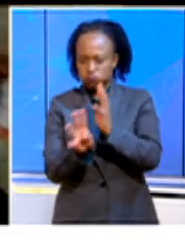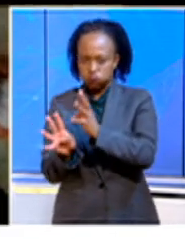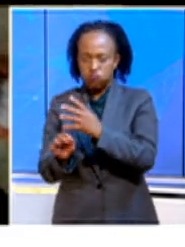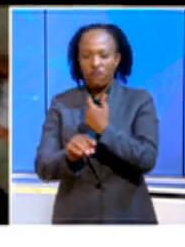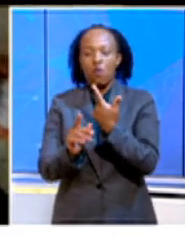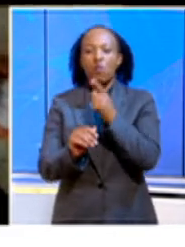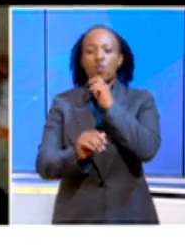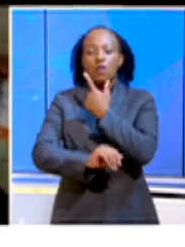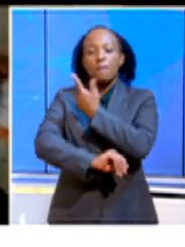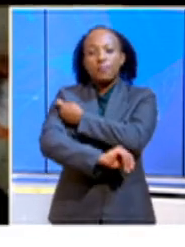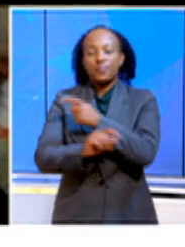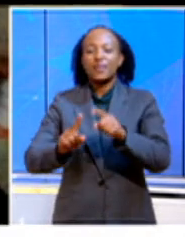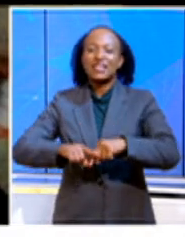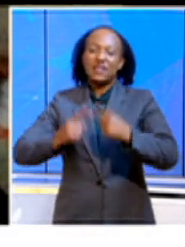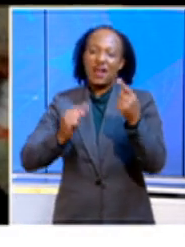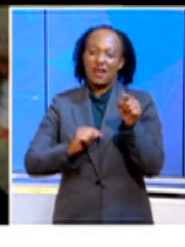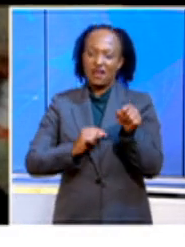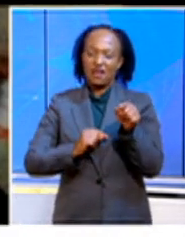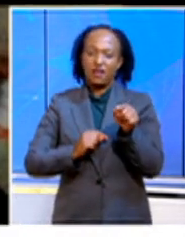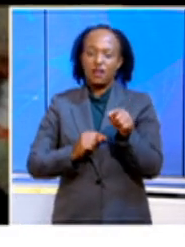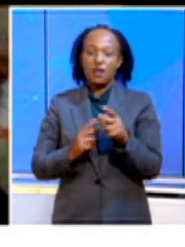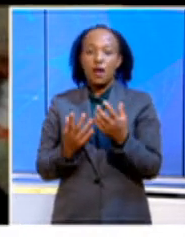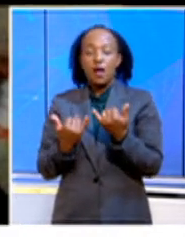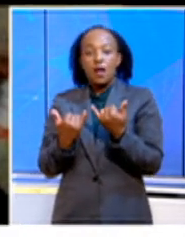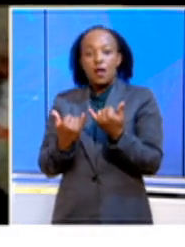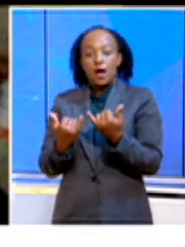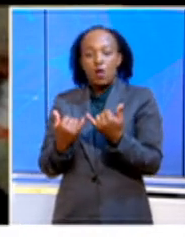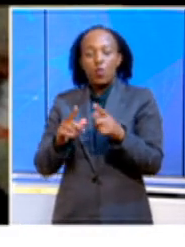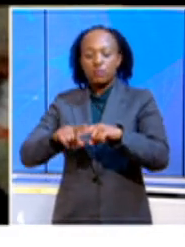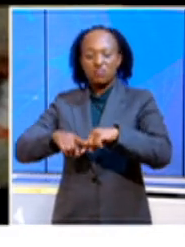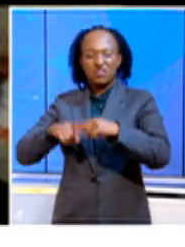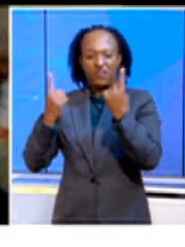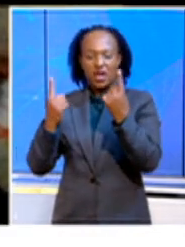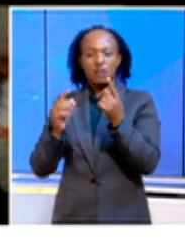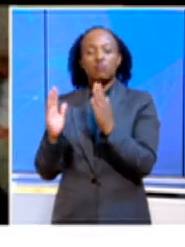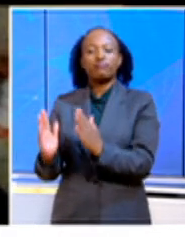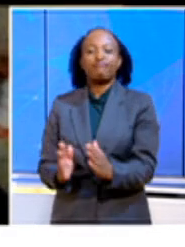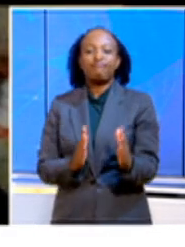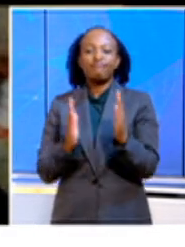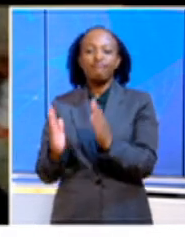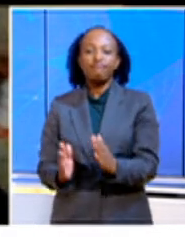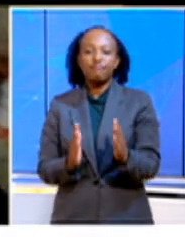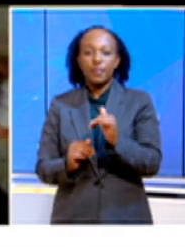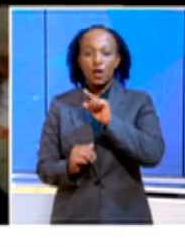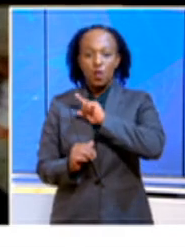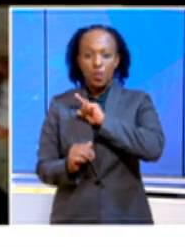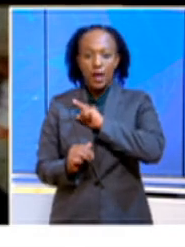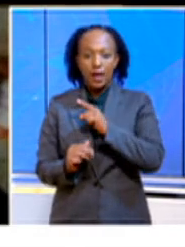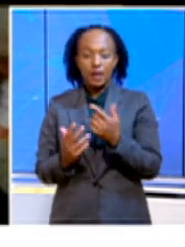that is a different order of magnitude. So I think we are looking at a completely different arrangement that now